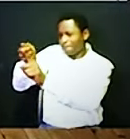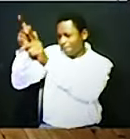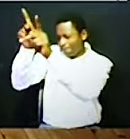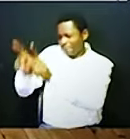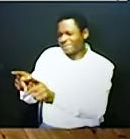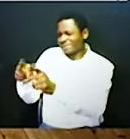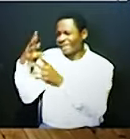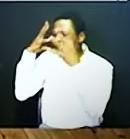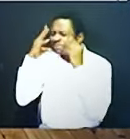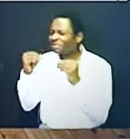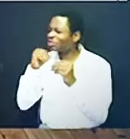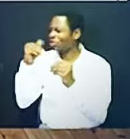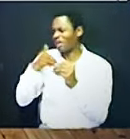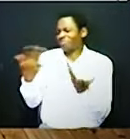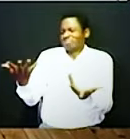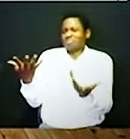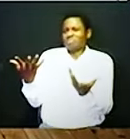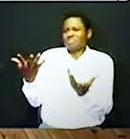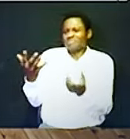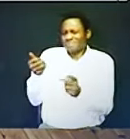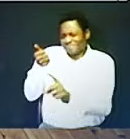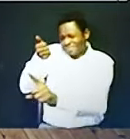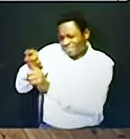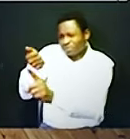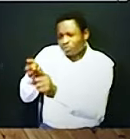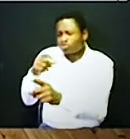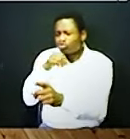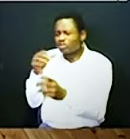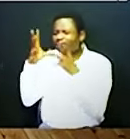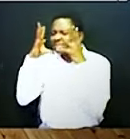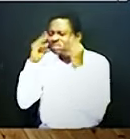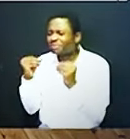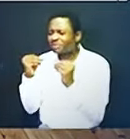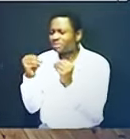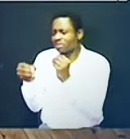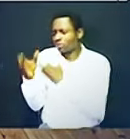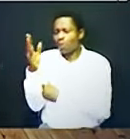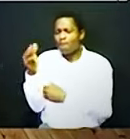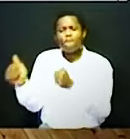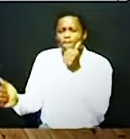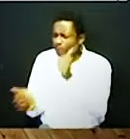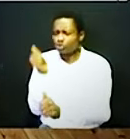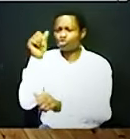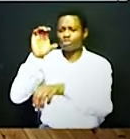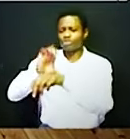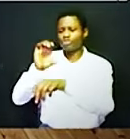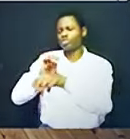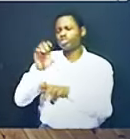They do not know God in personal. I'm talking about most church people.